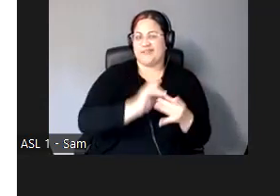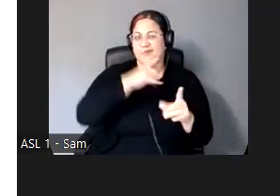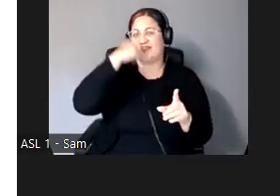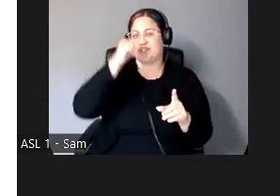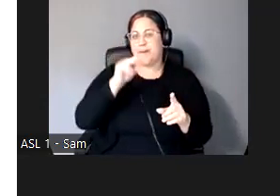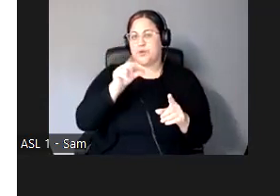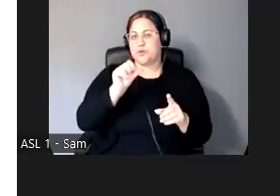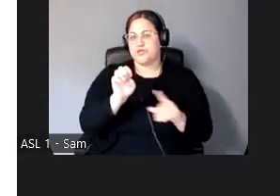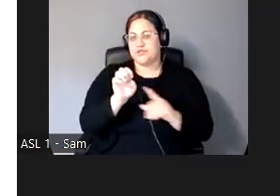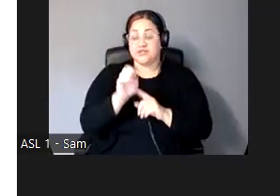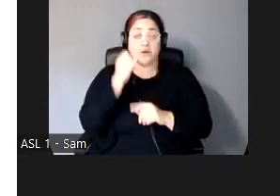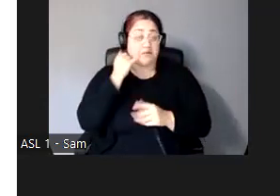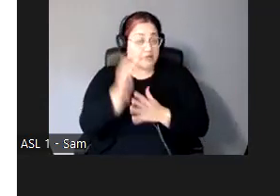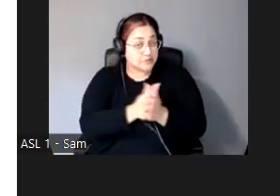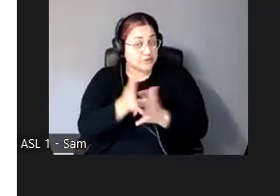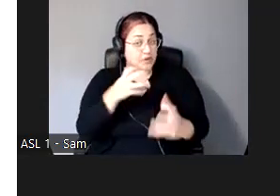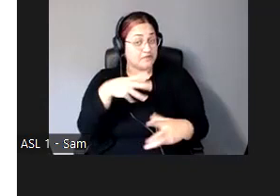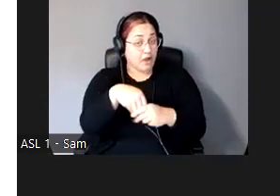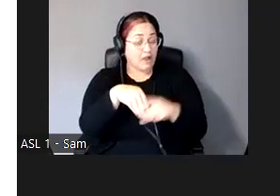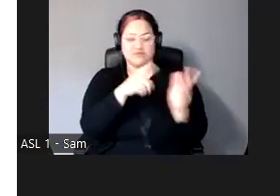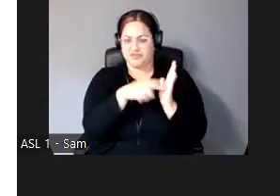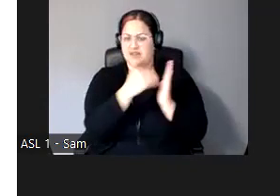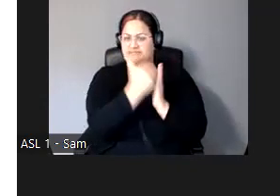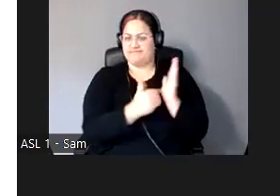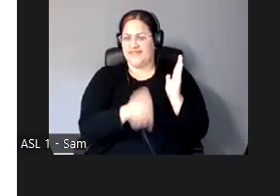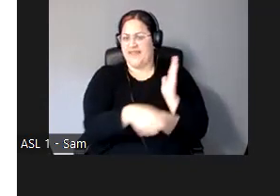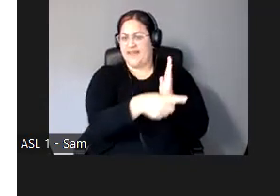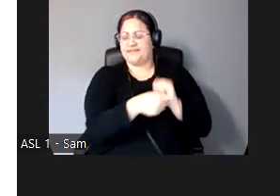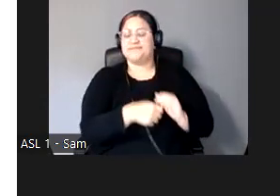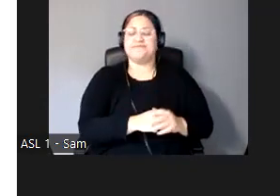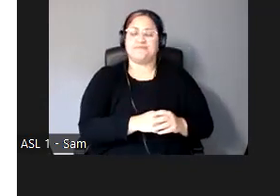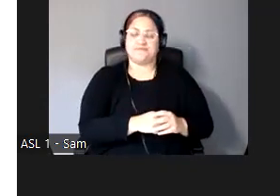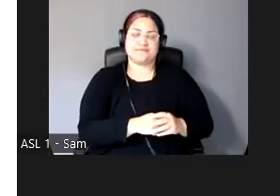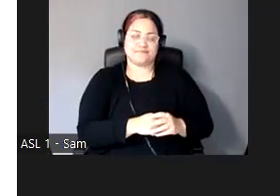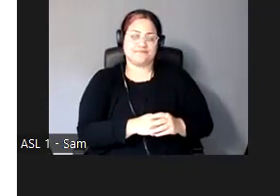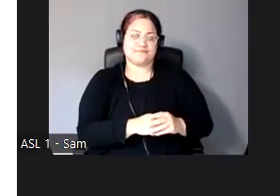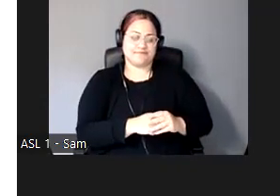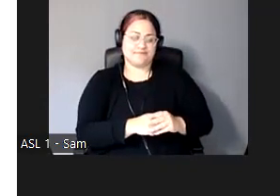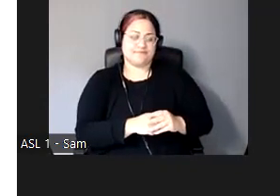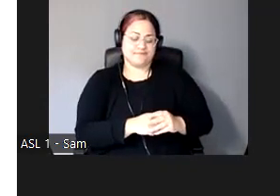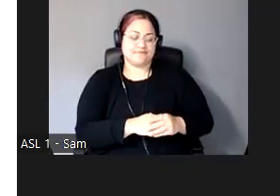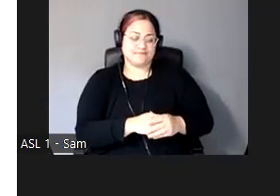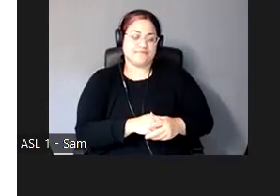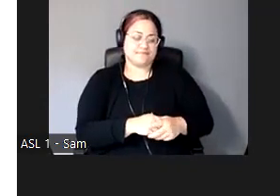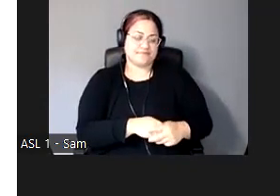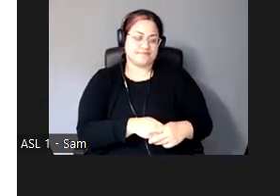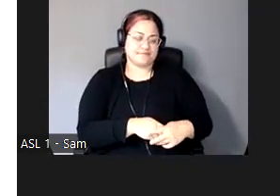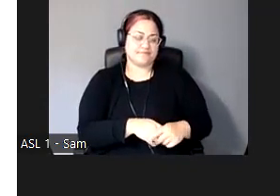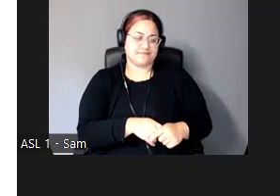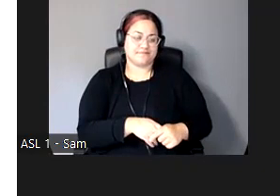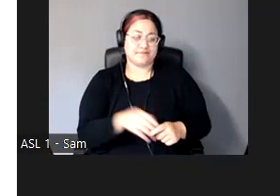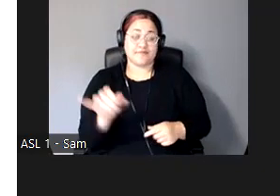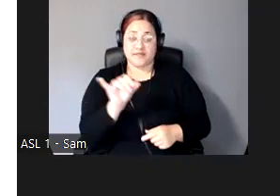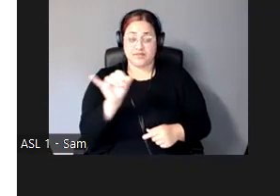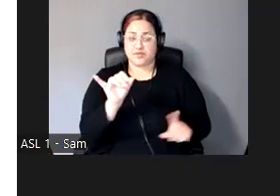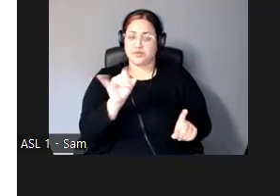may, if you're interested, to get involved in. And we also invested in a lot of vital projects